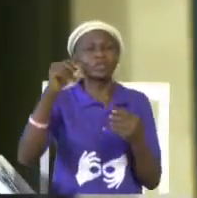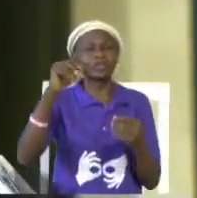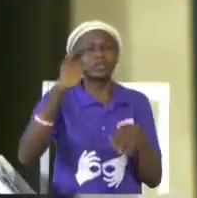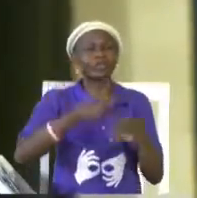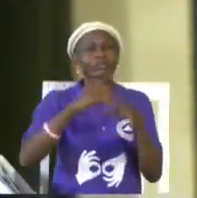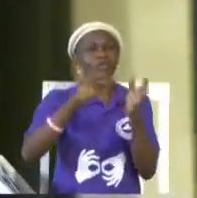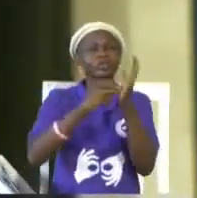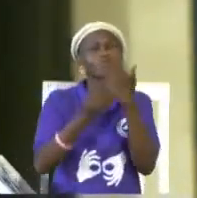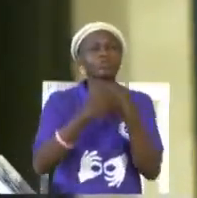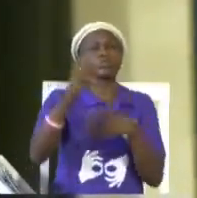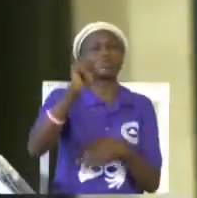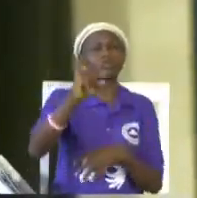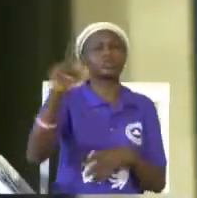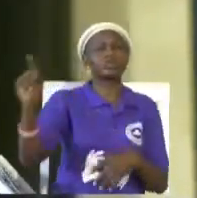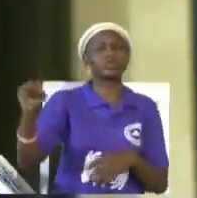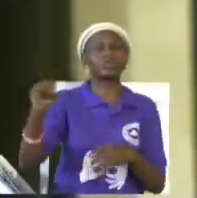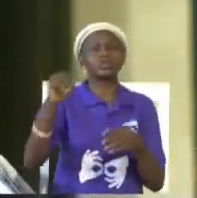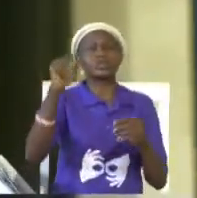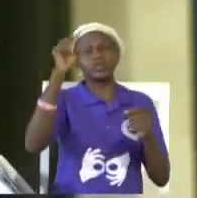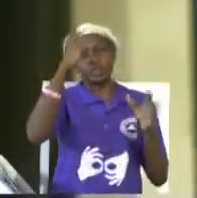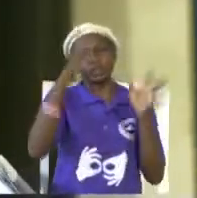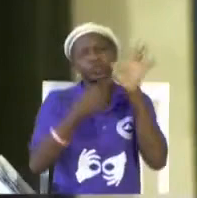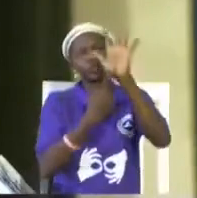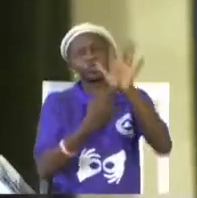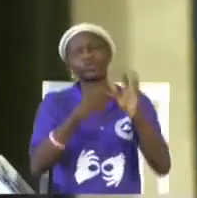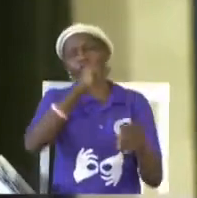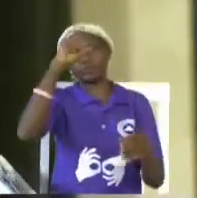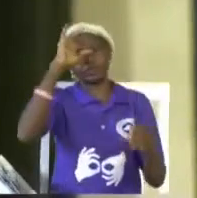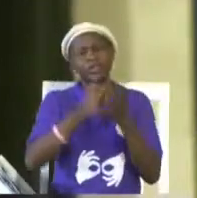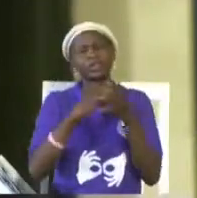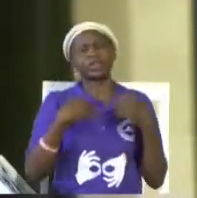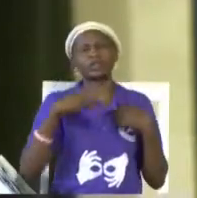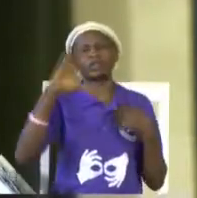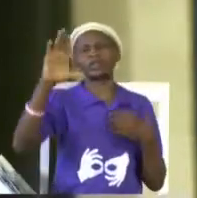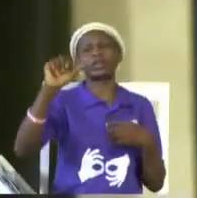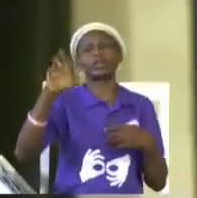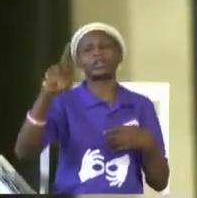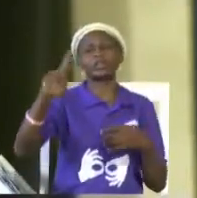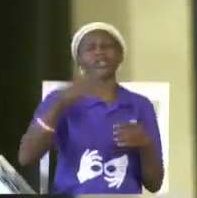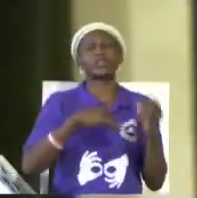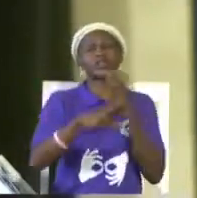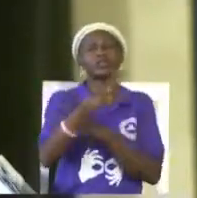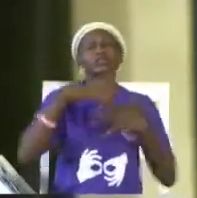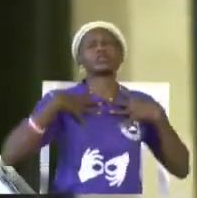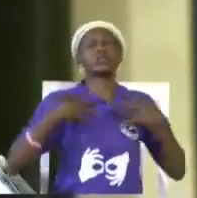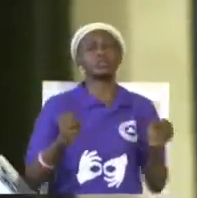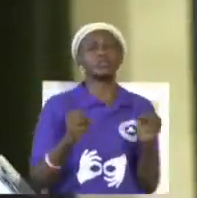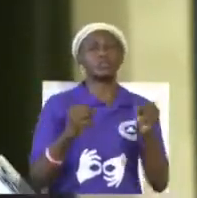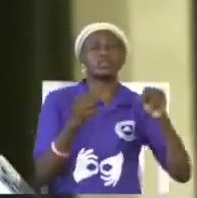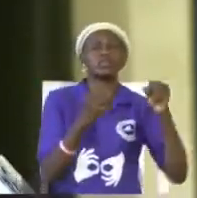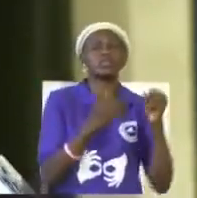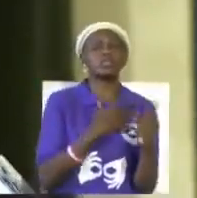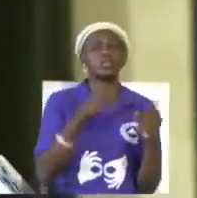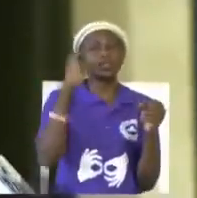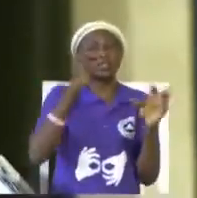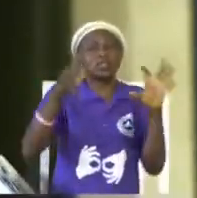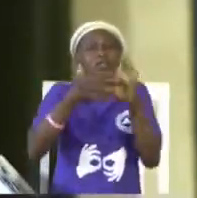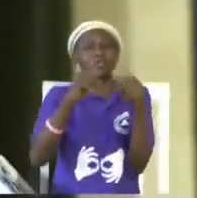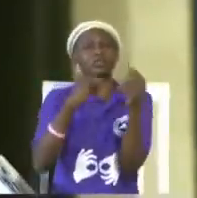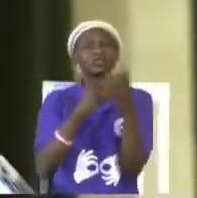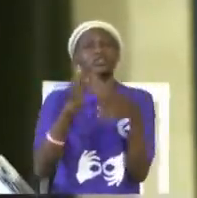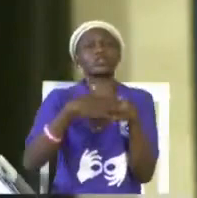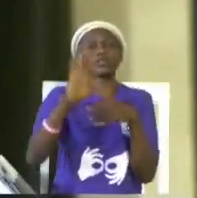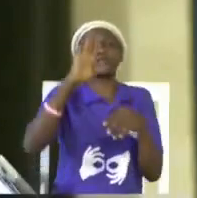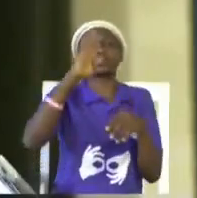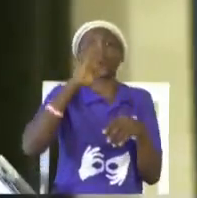2020, Daddy showcased a man who had cancer and that God healed. I held on to it after being trained by